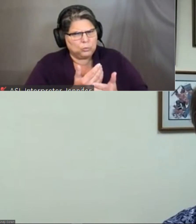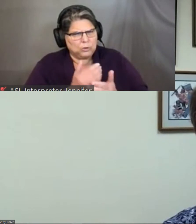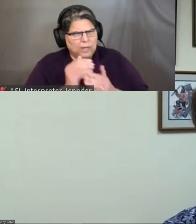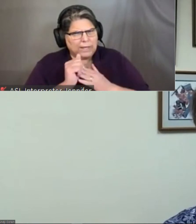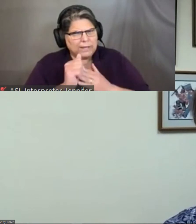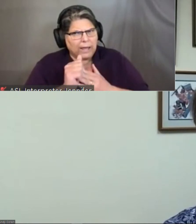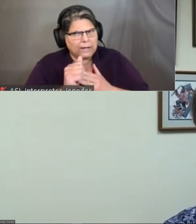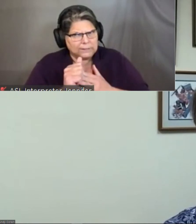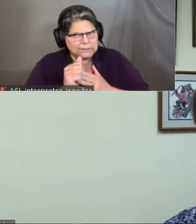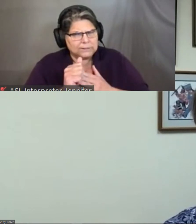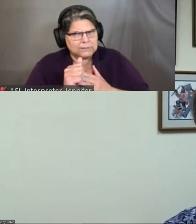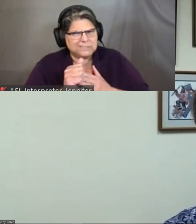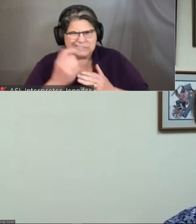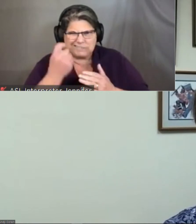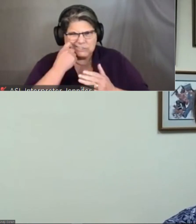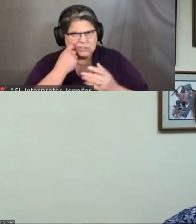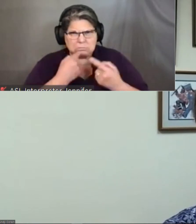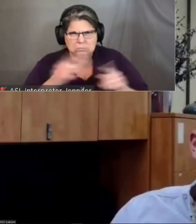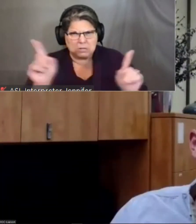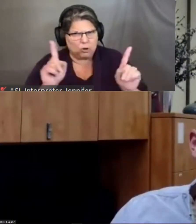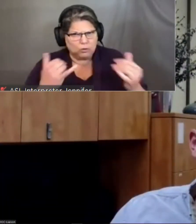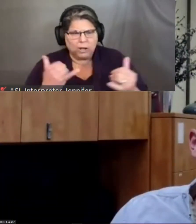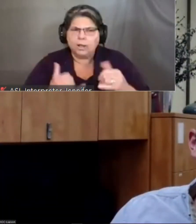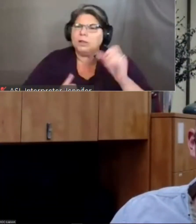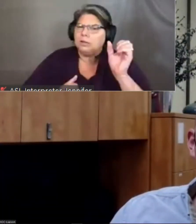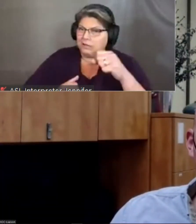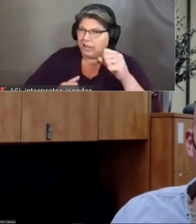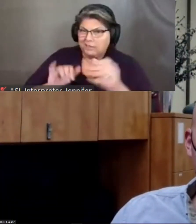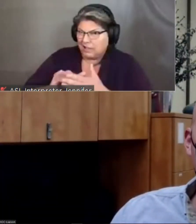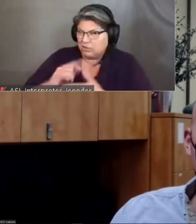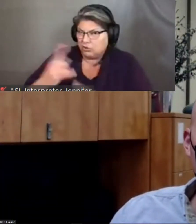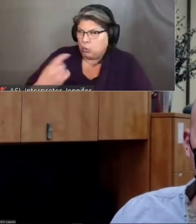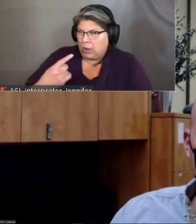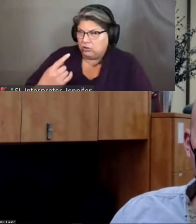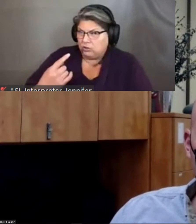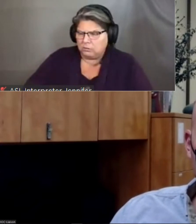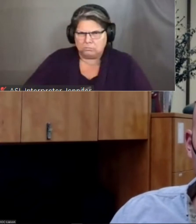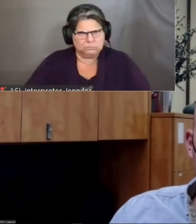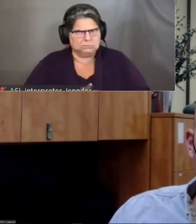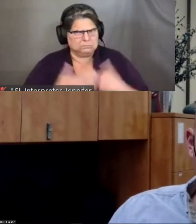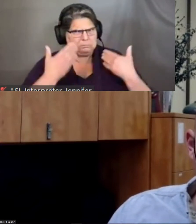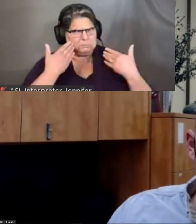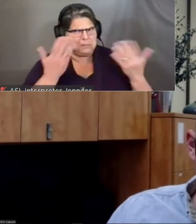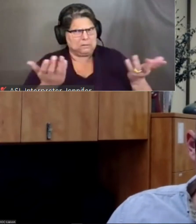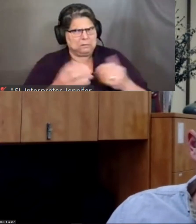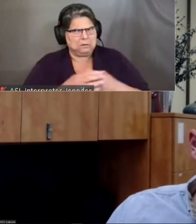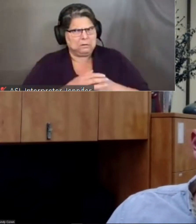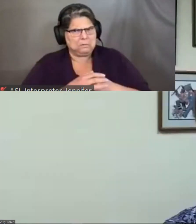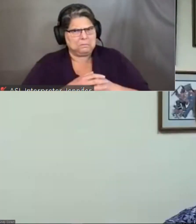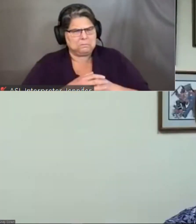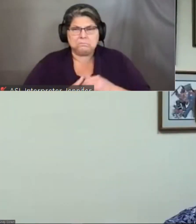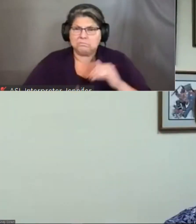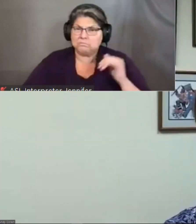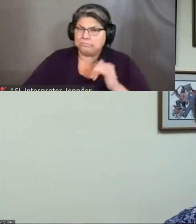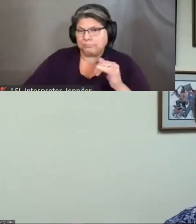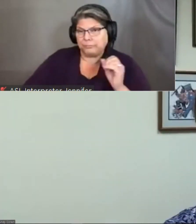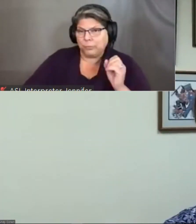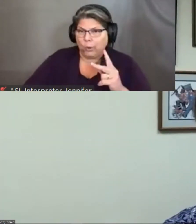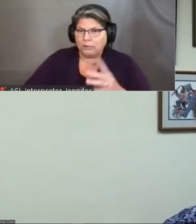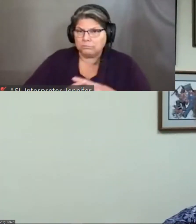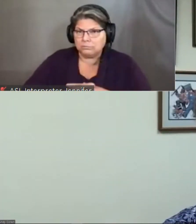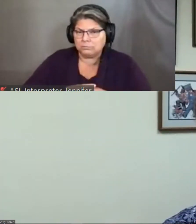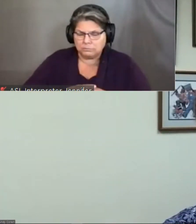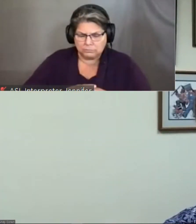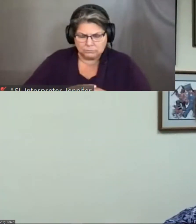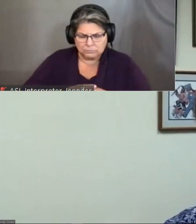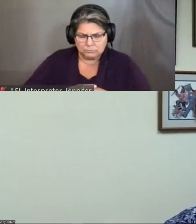guidance that was released today? Yes, that is what they're asking about. I'm not familiar. Okay.